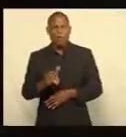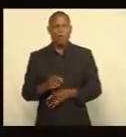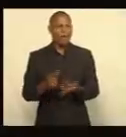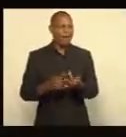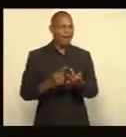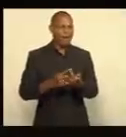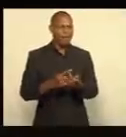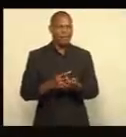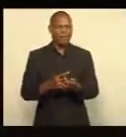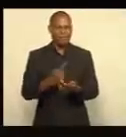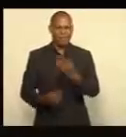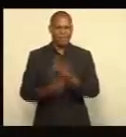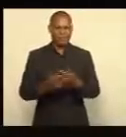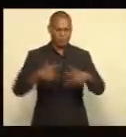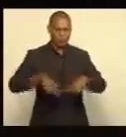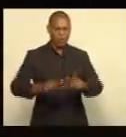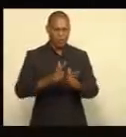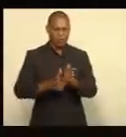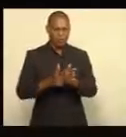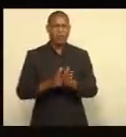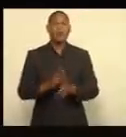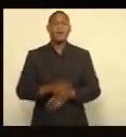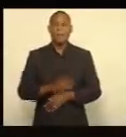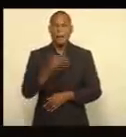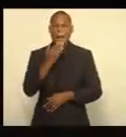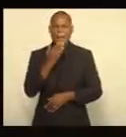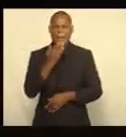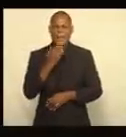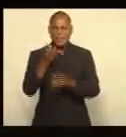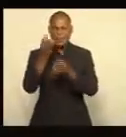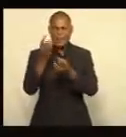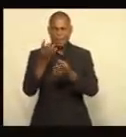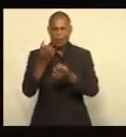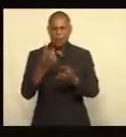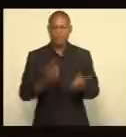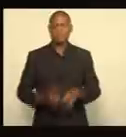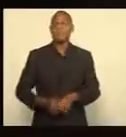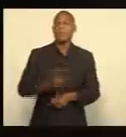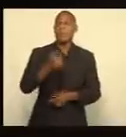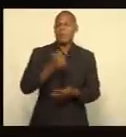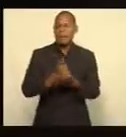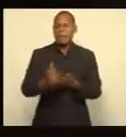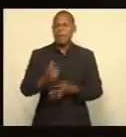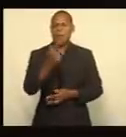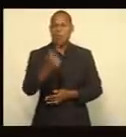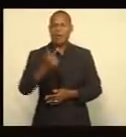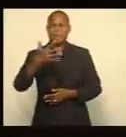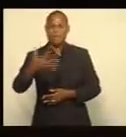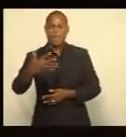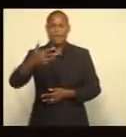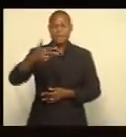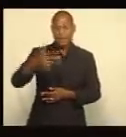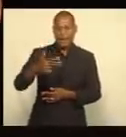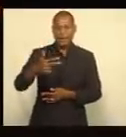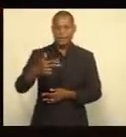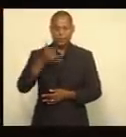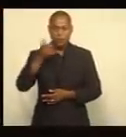right now and dial 158 to ensure that you and your family are safe and to help the health ministry contain this